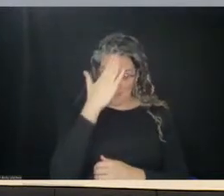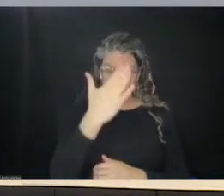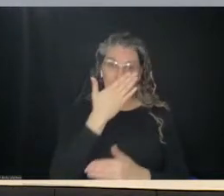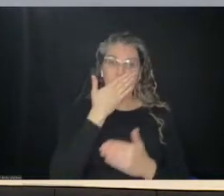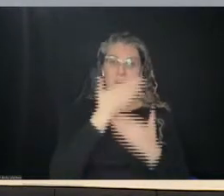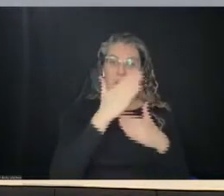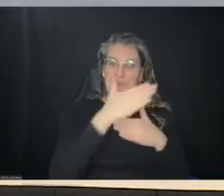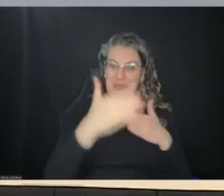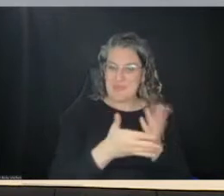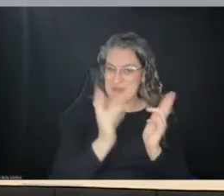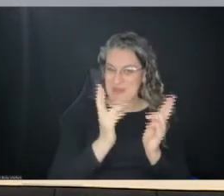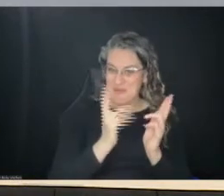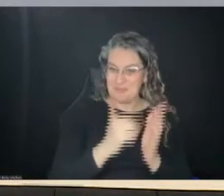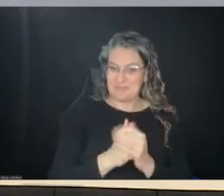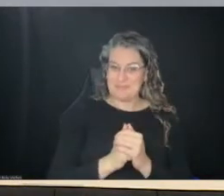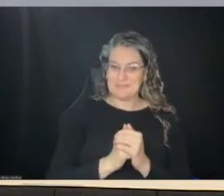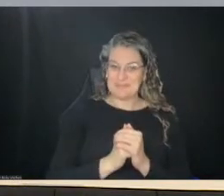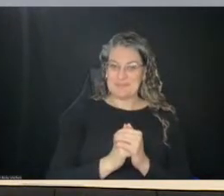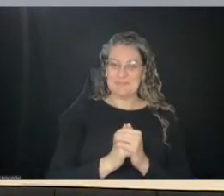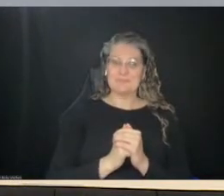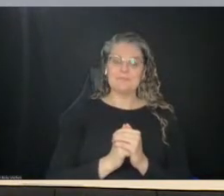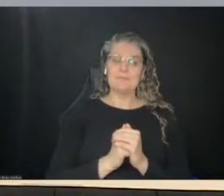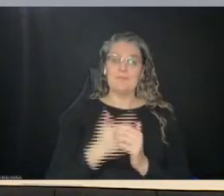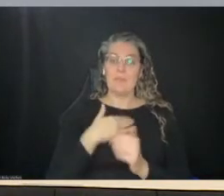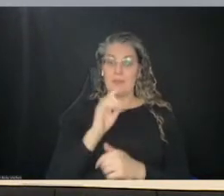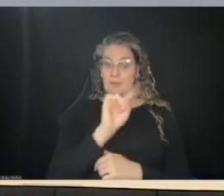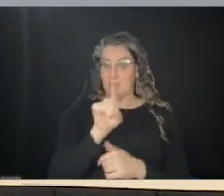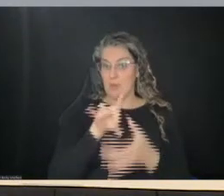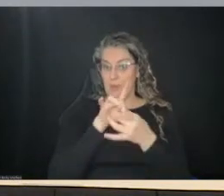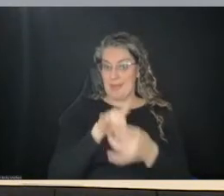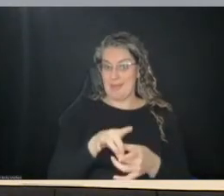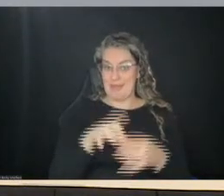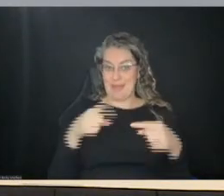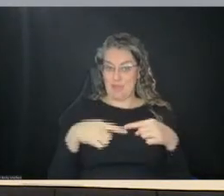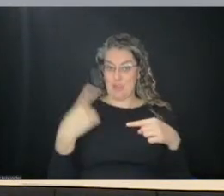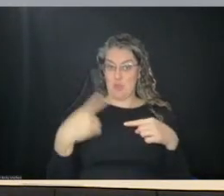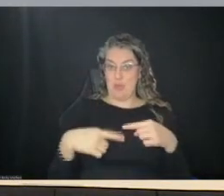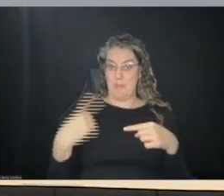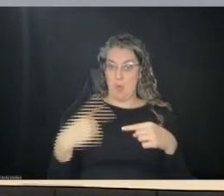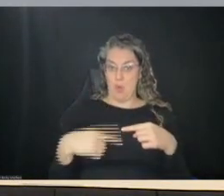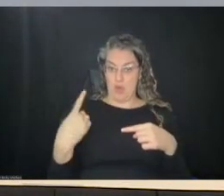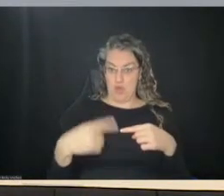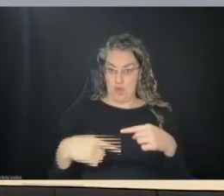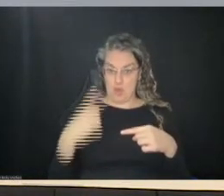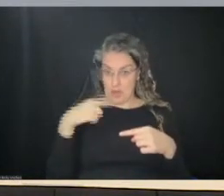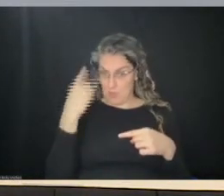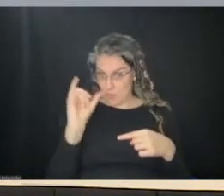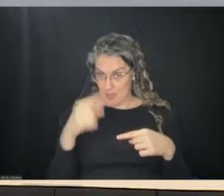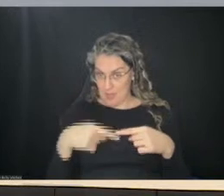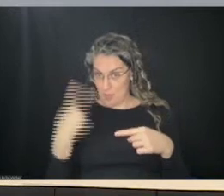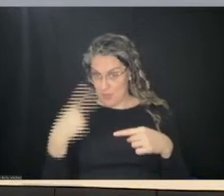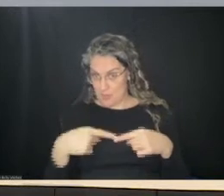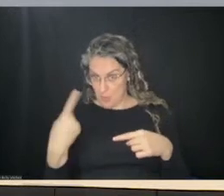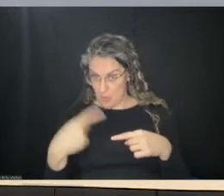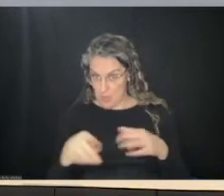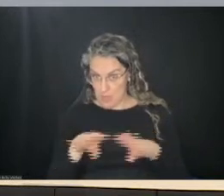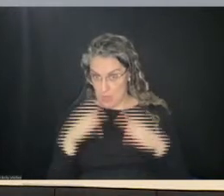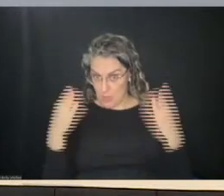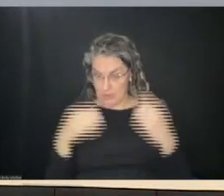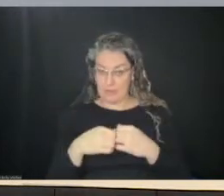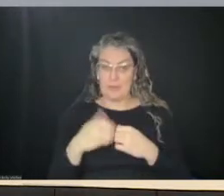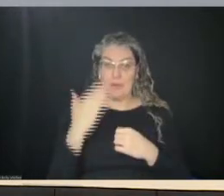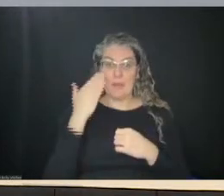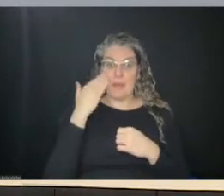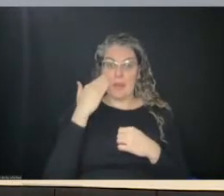weekend. So my question is around the border and what that's going to look like. We know that the new rapid testing